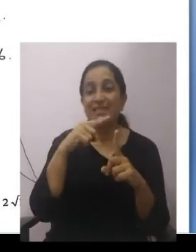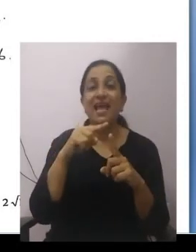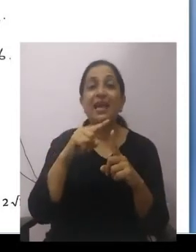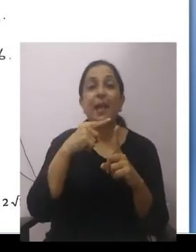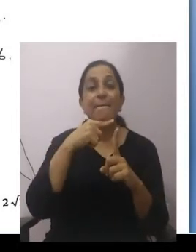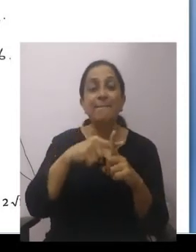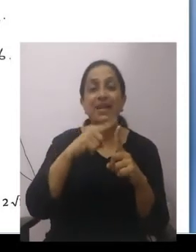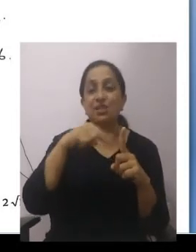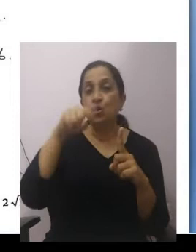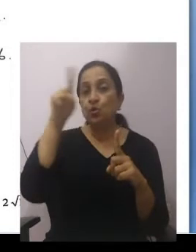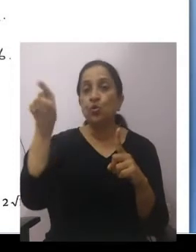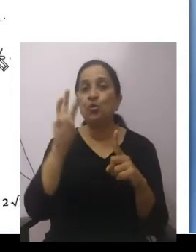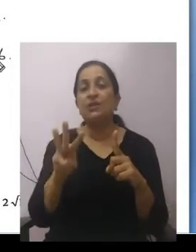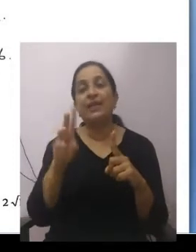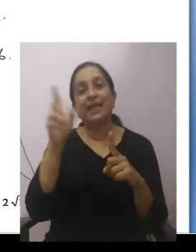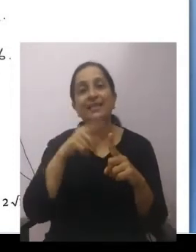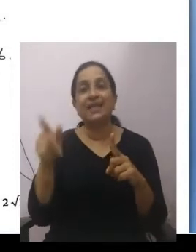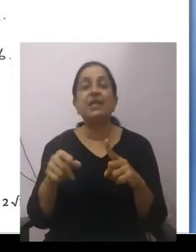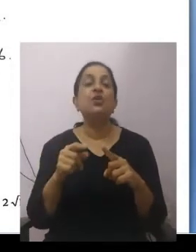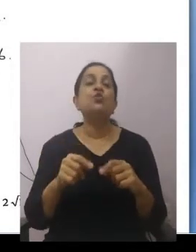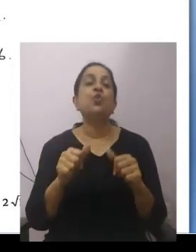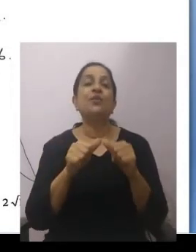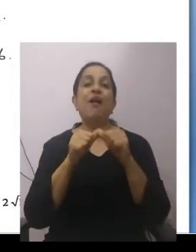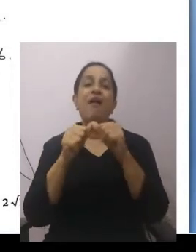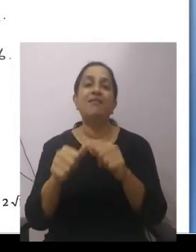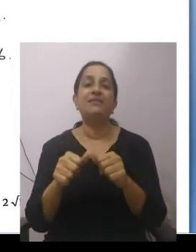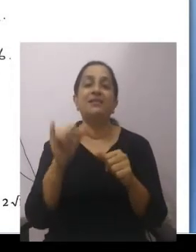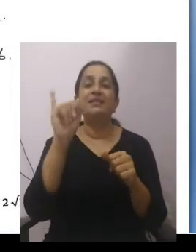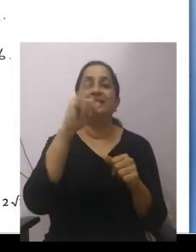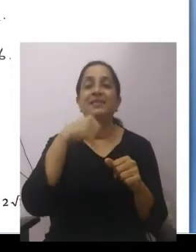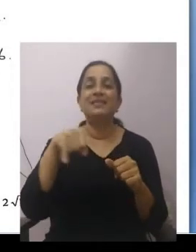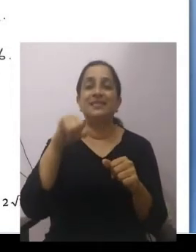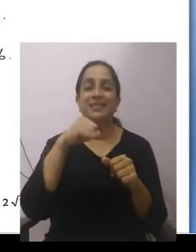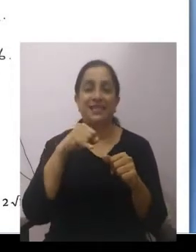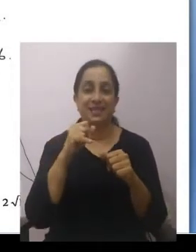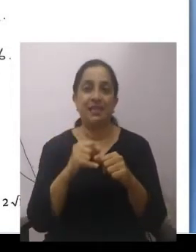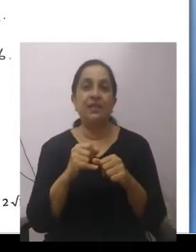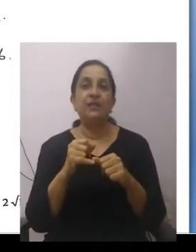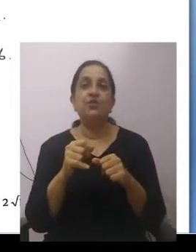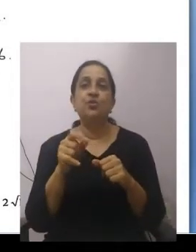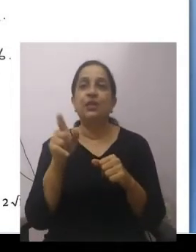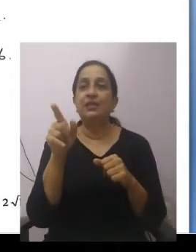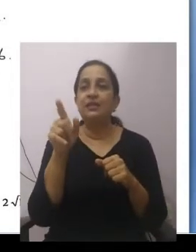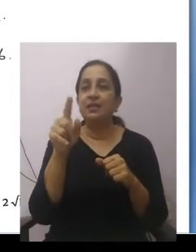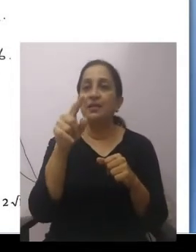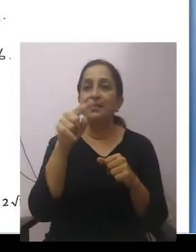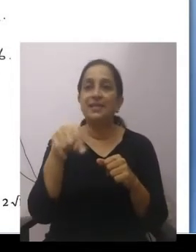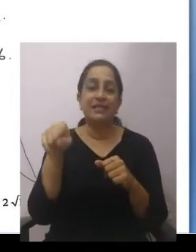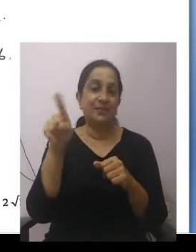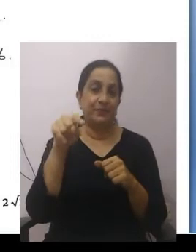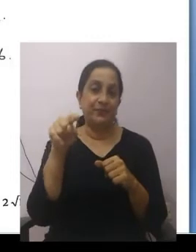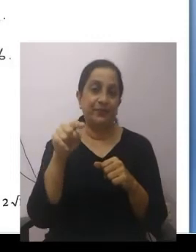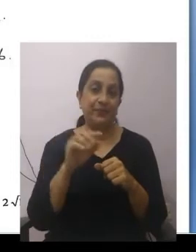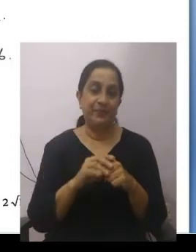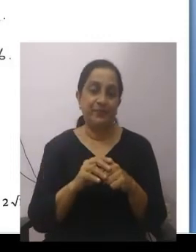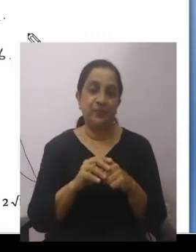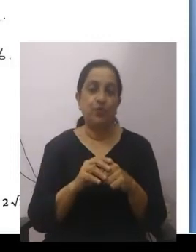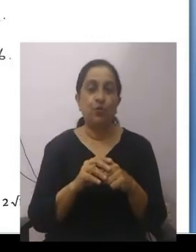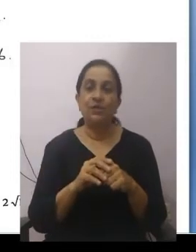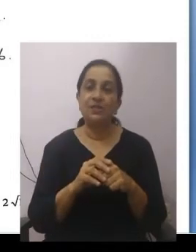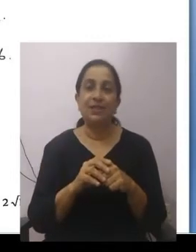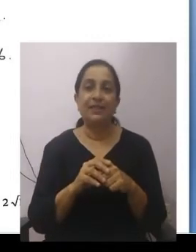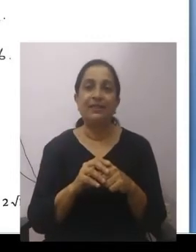is there, 3 plus 3, answer becomes 6. So 6 is the answer. This is the